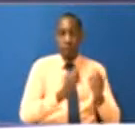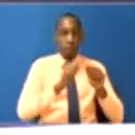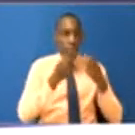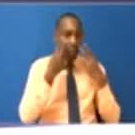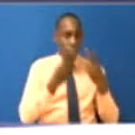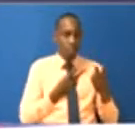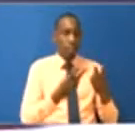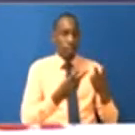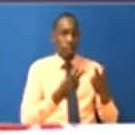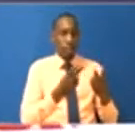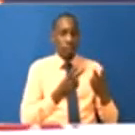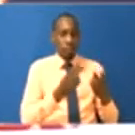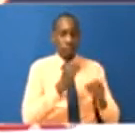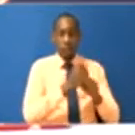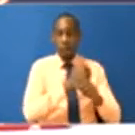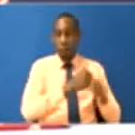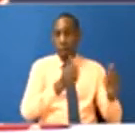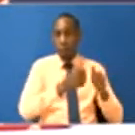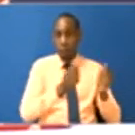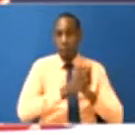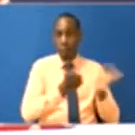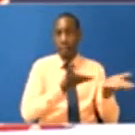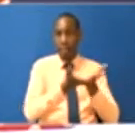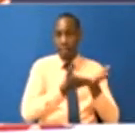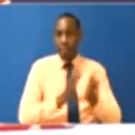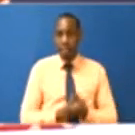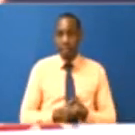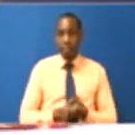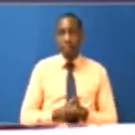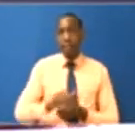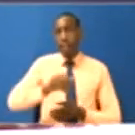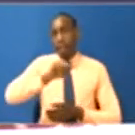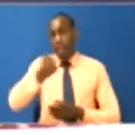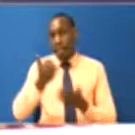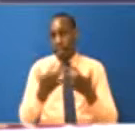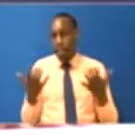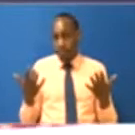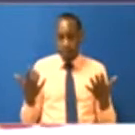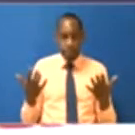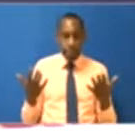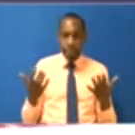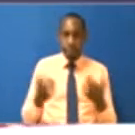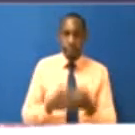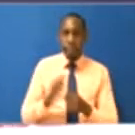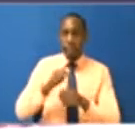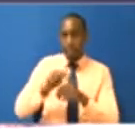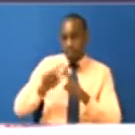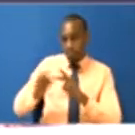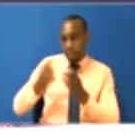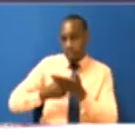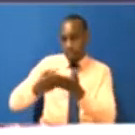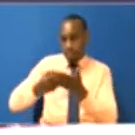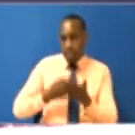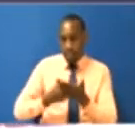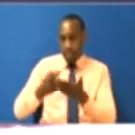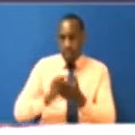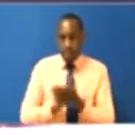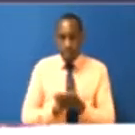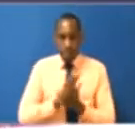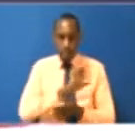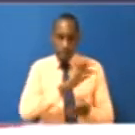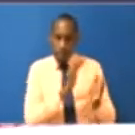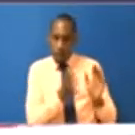see that is already working very well uh in public service the other bit um at the beginning he actually sort of